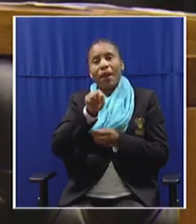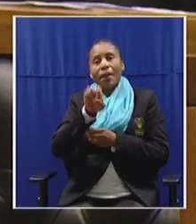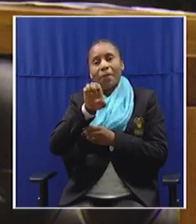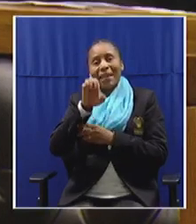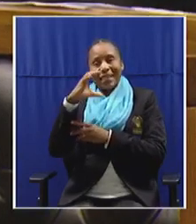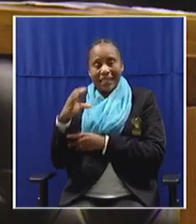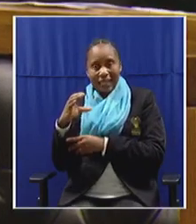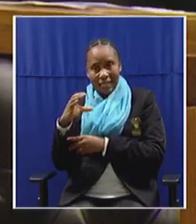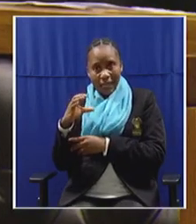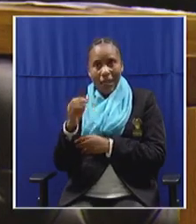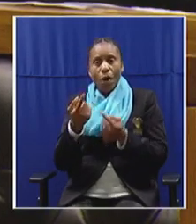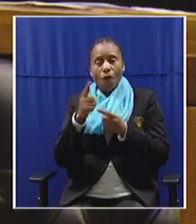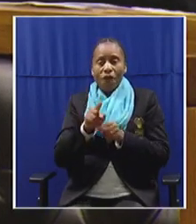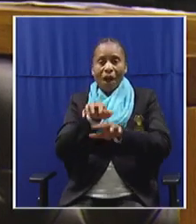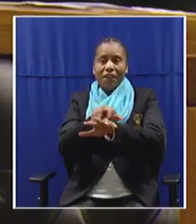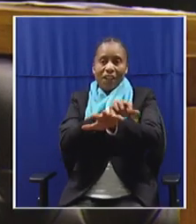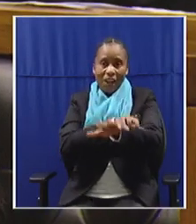we-agriculture kuleyo naleyo province.